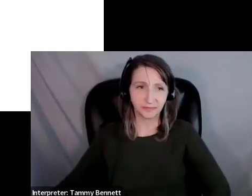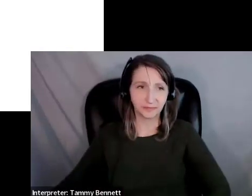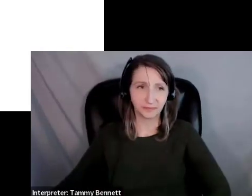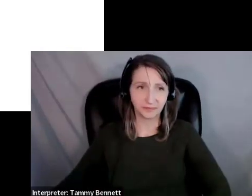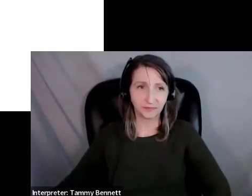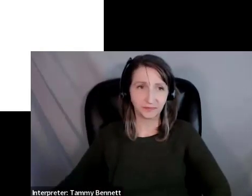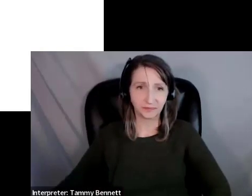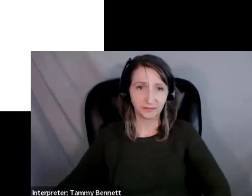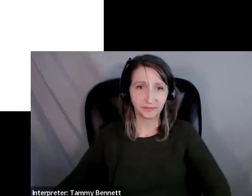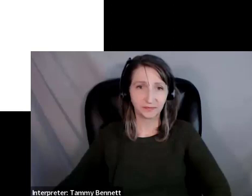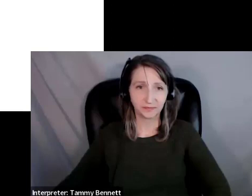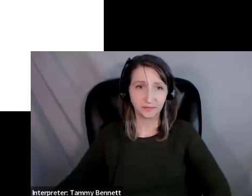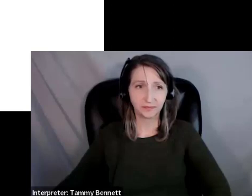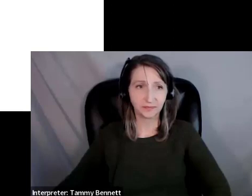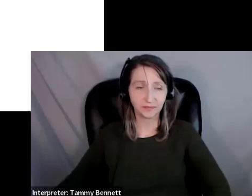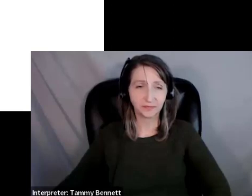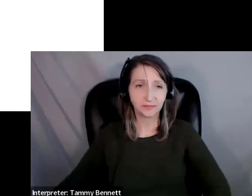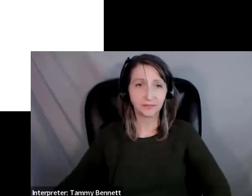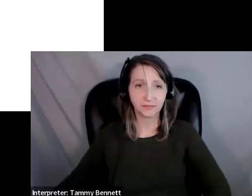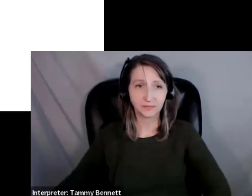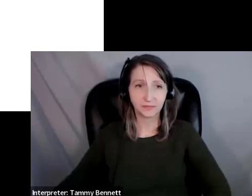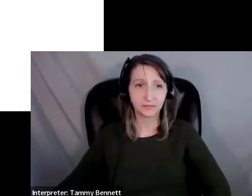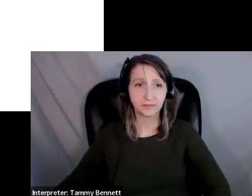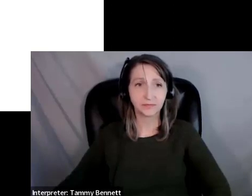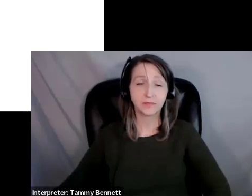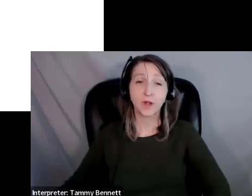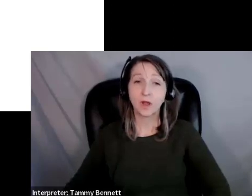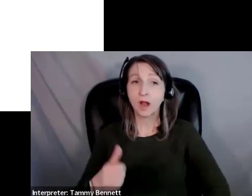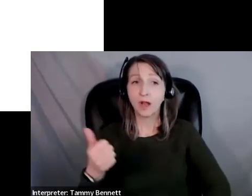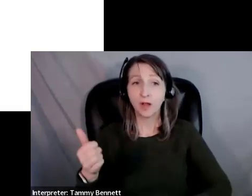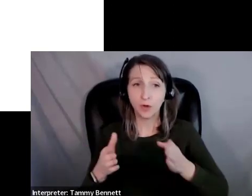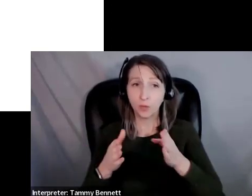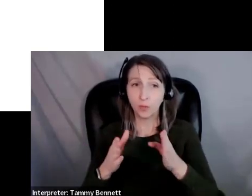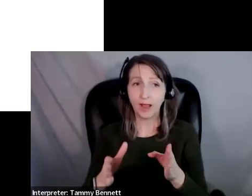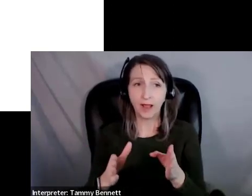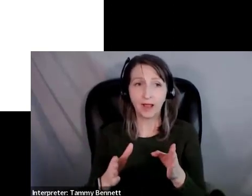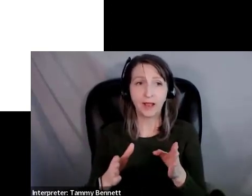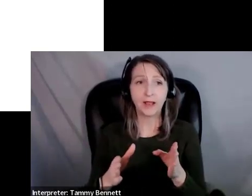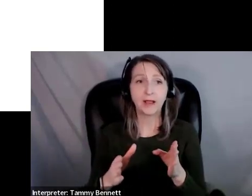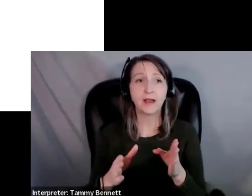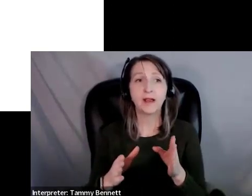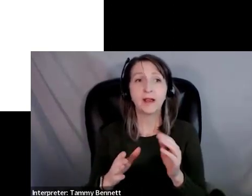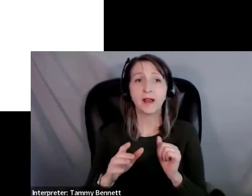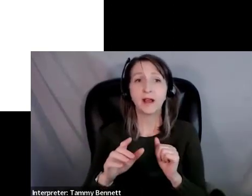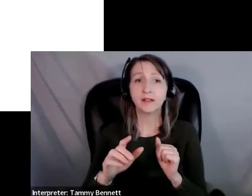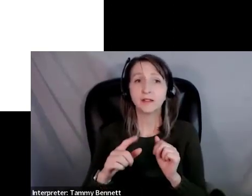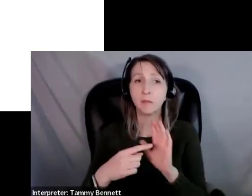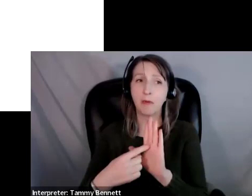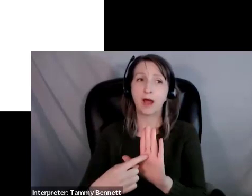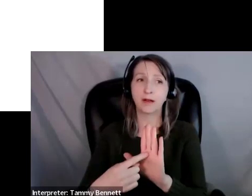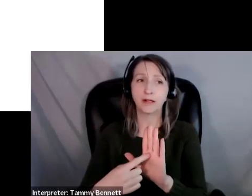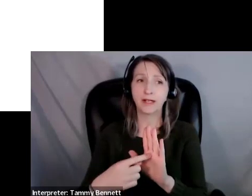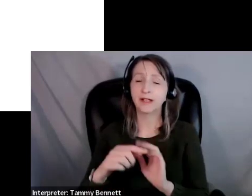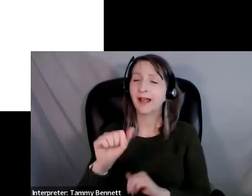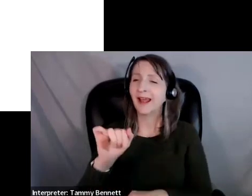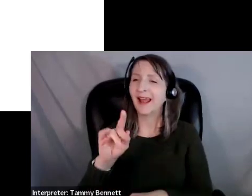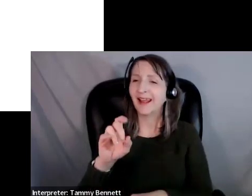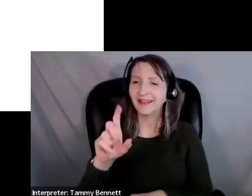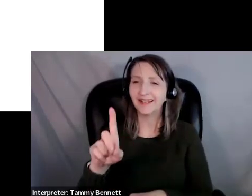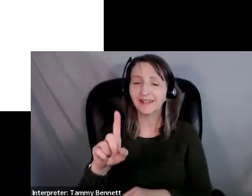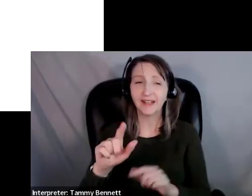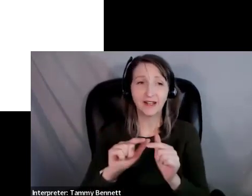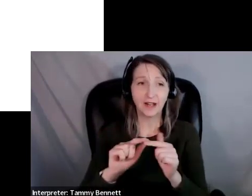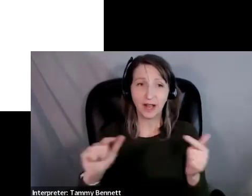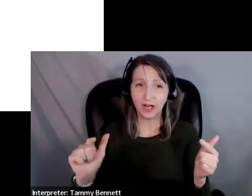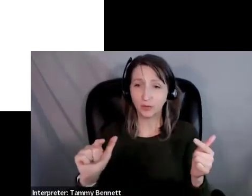Another strategy, aided language simulation, otherwise known as modeling, one of our best friends when it comes to using AAC.